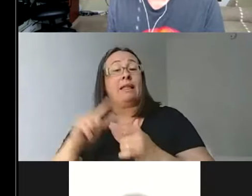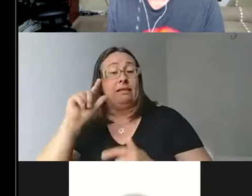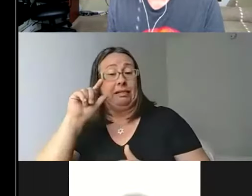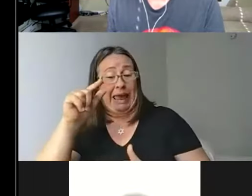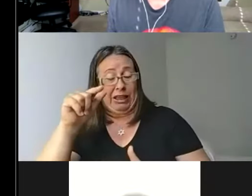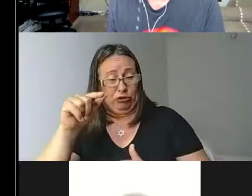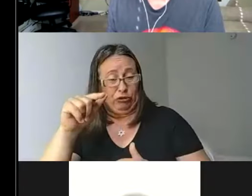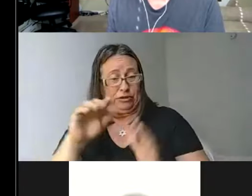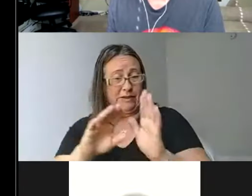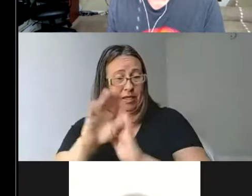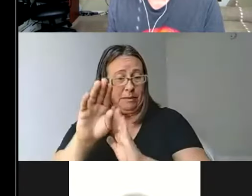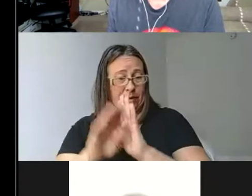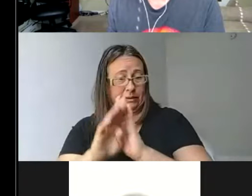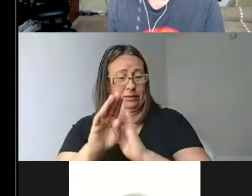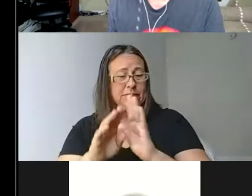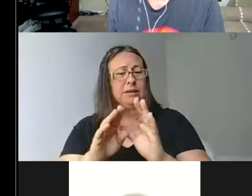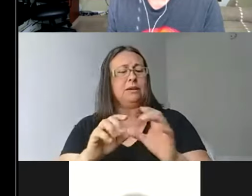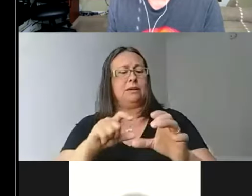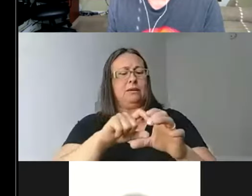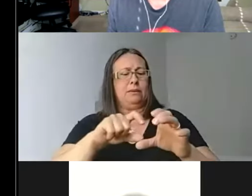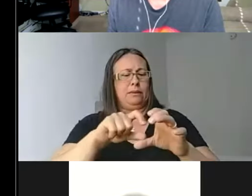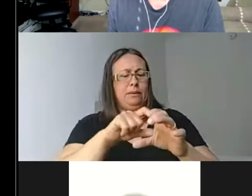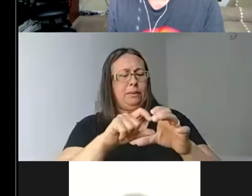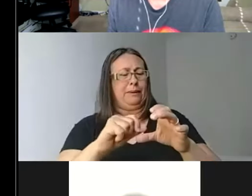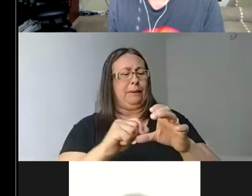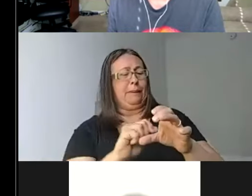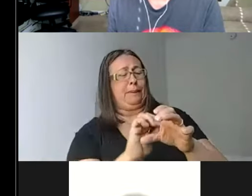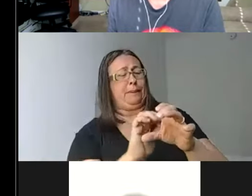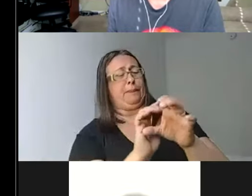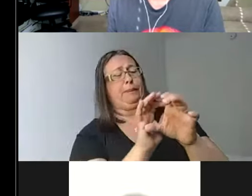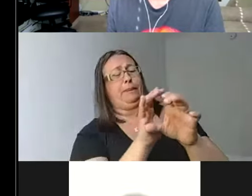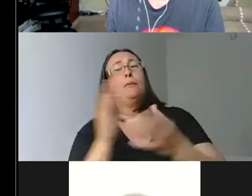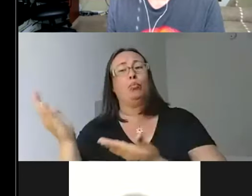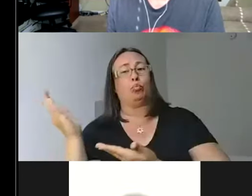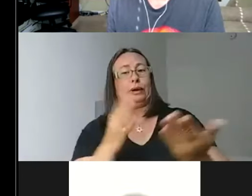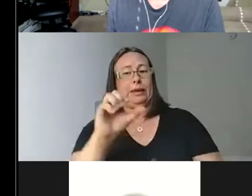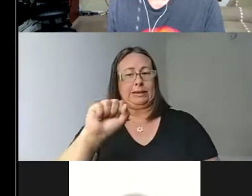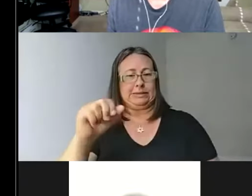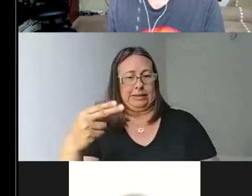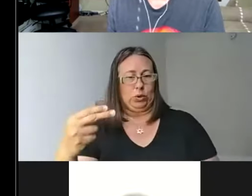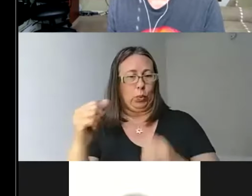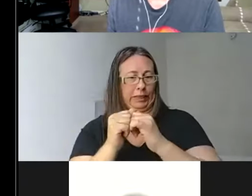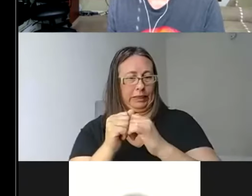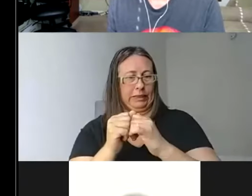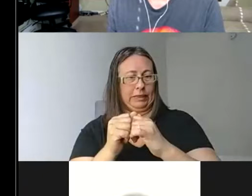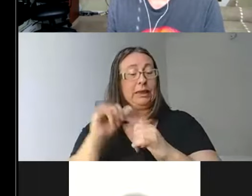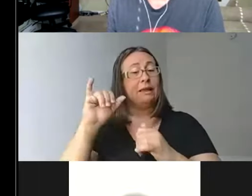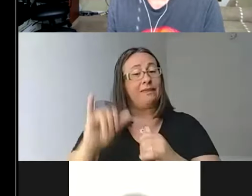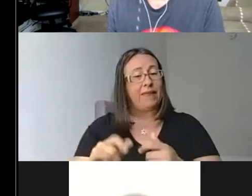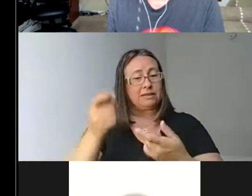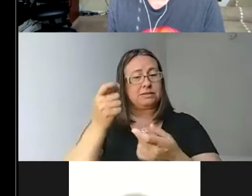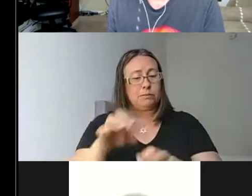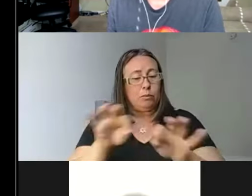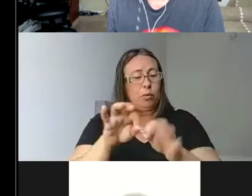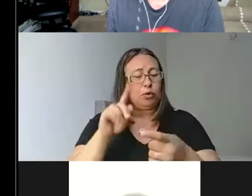these ventral sources sort of infiltrate the dorsal forebrain and they bring sonic hedgehog with them. And this is important for the switch from making neurons